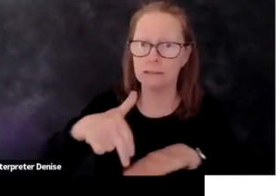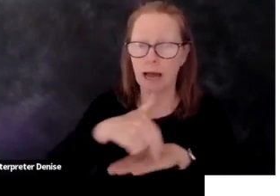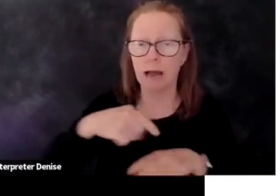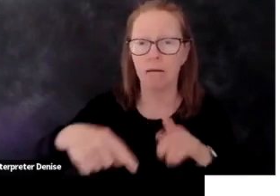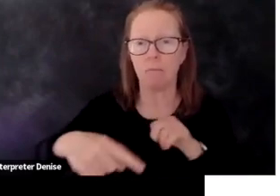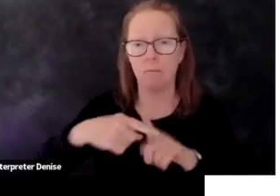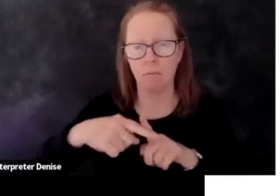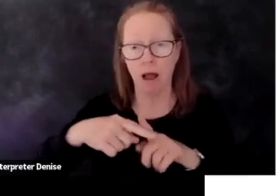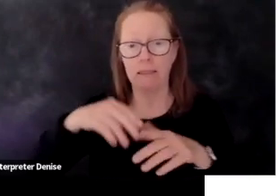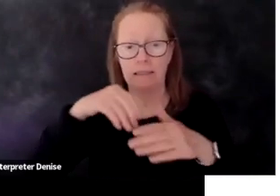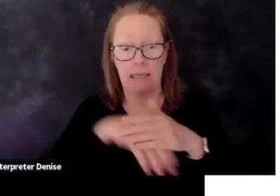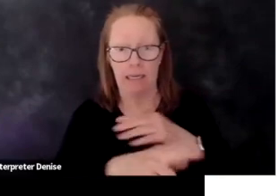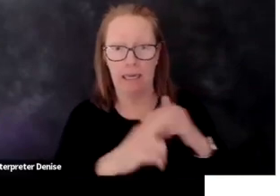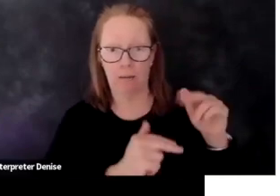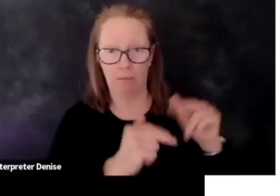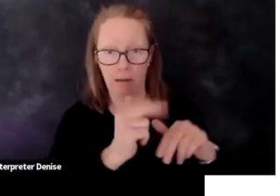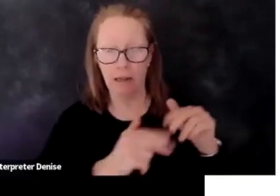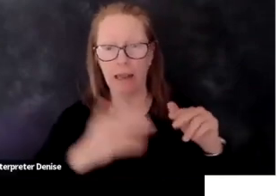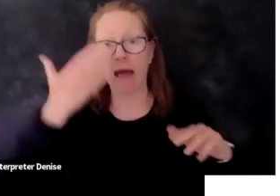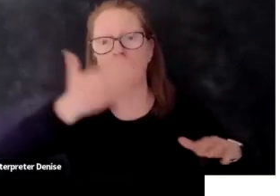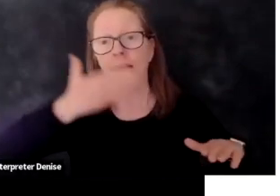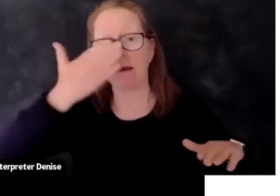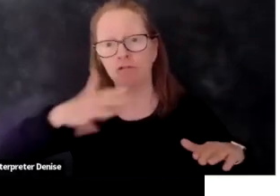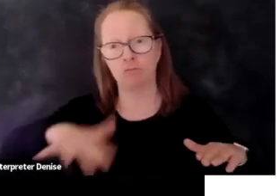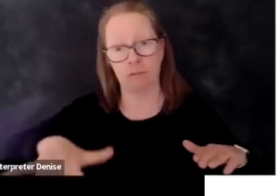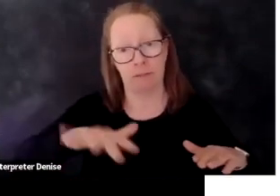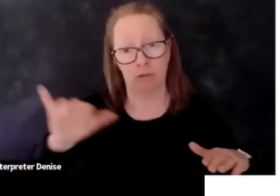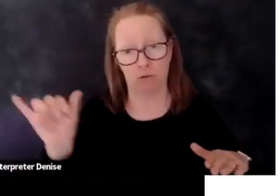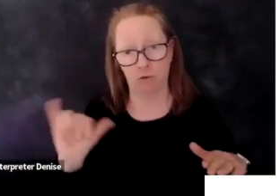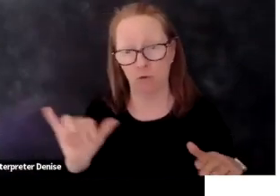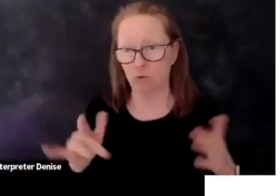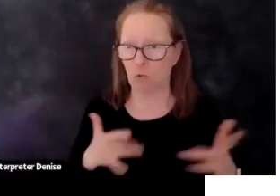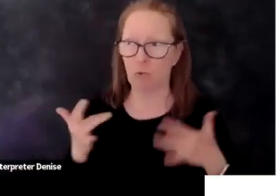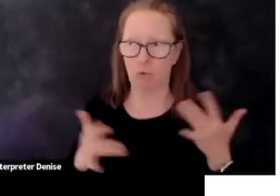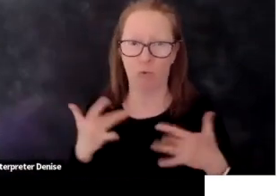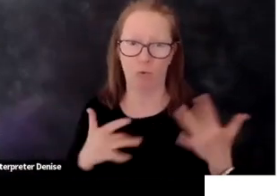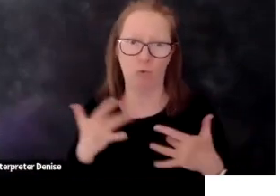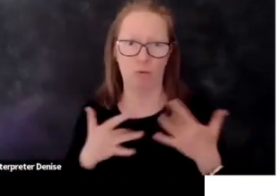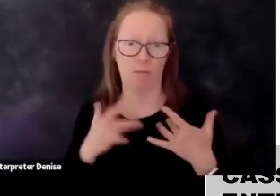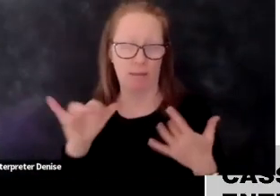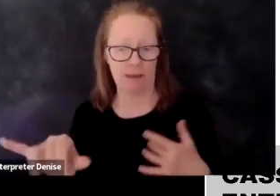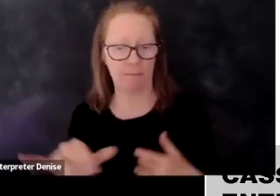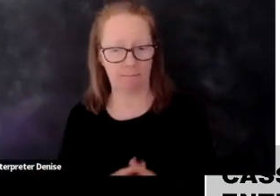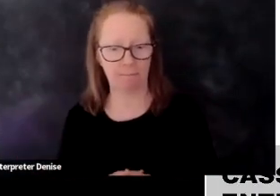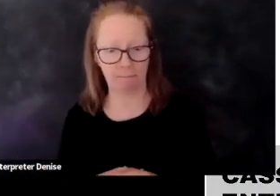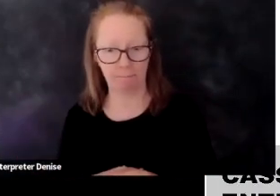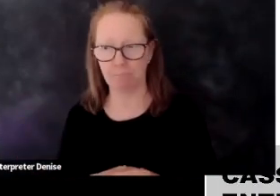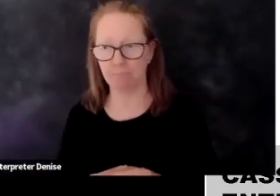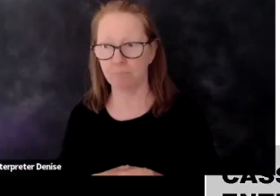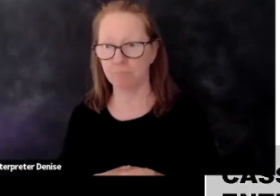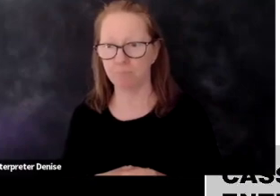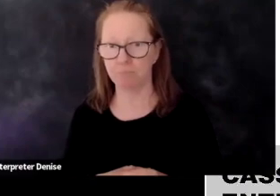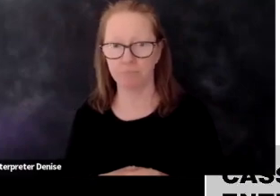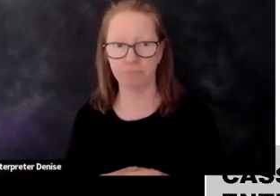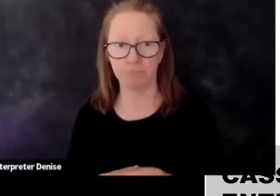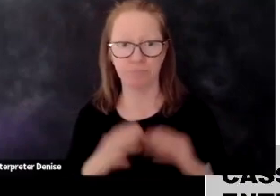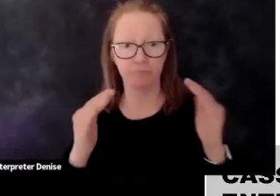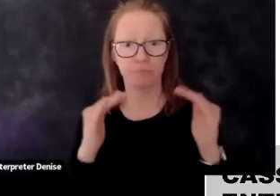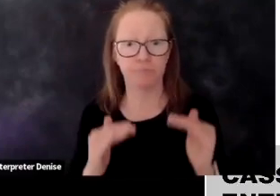plaza in front of the facility. So we're excited about that. Next slide, Dan. This is the